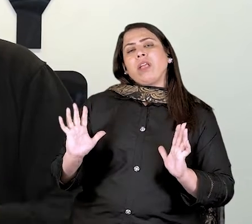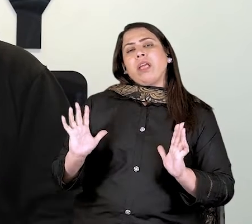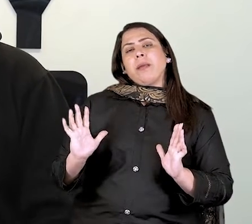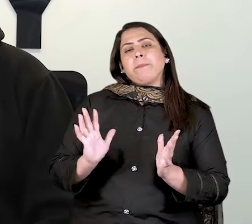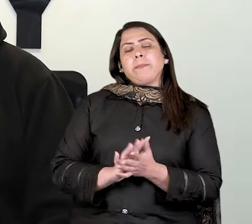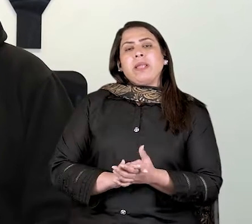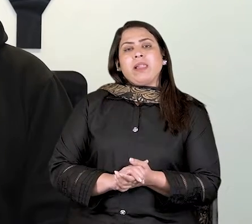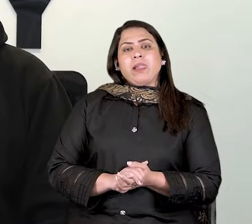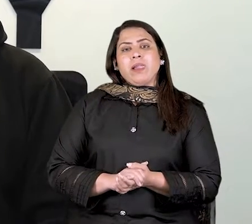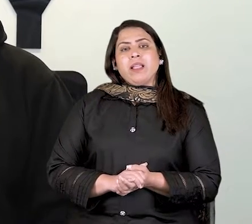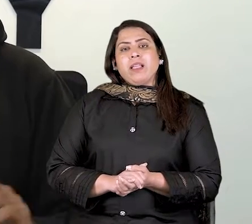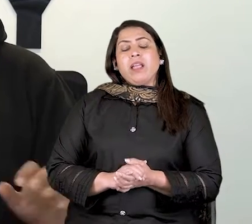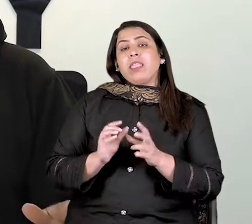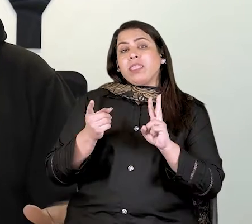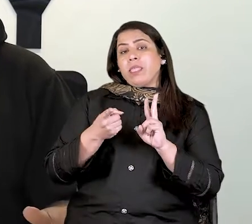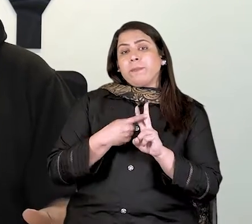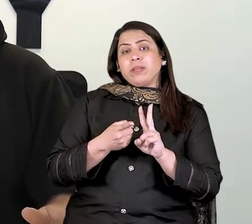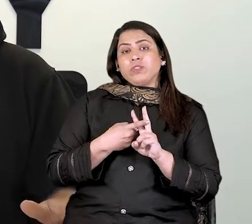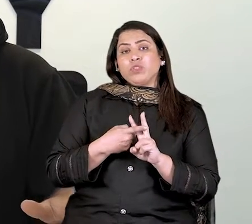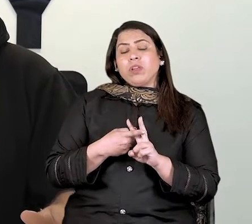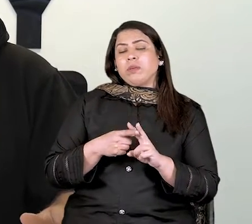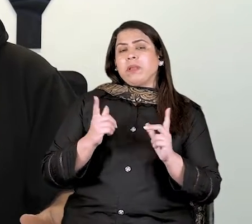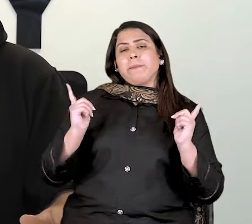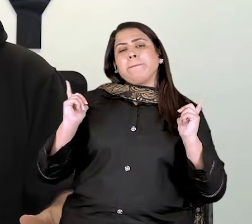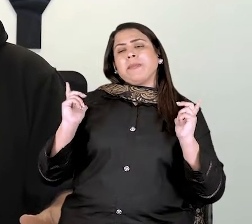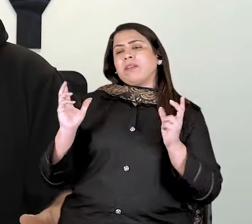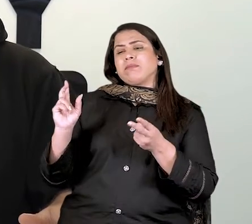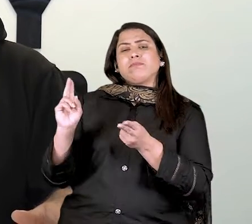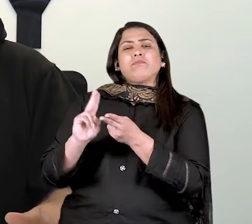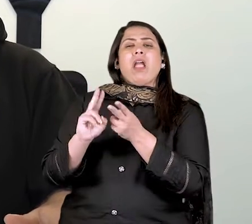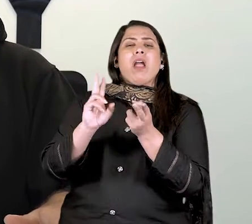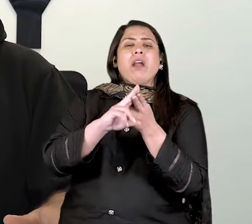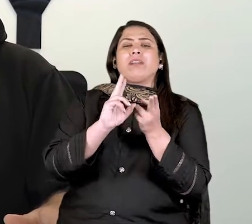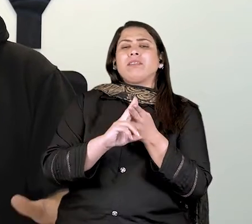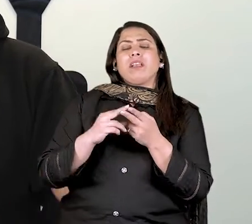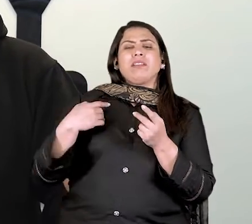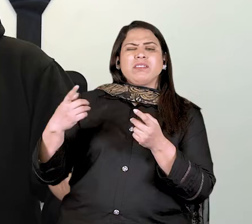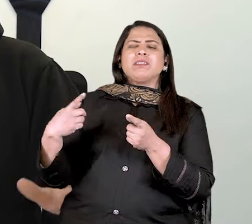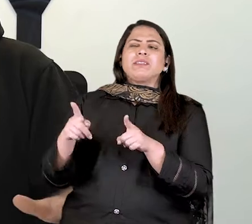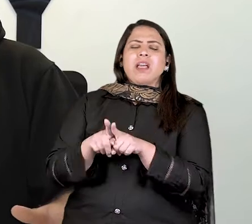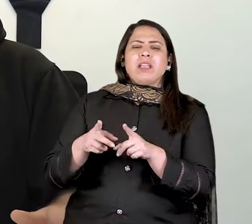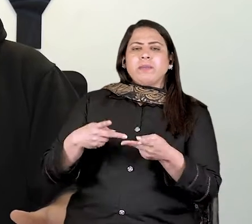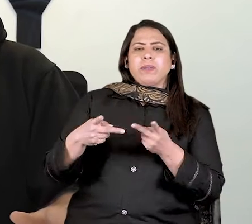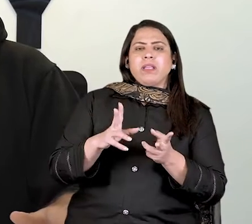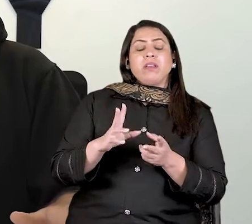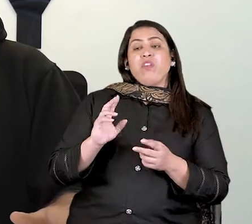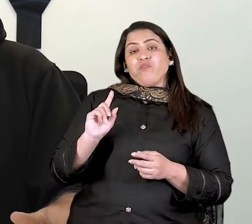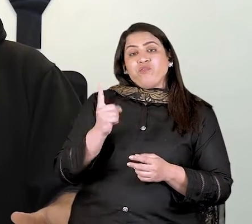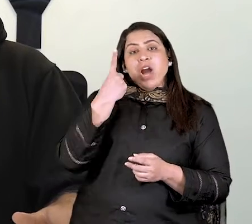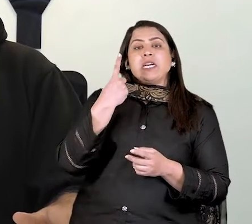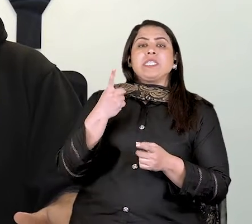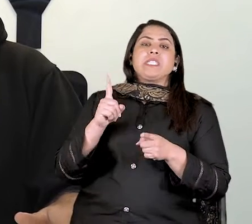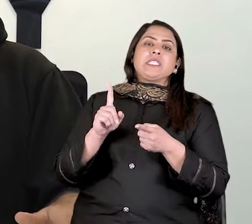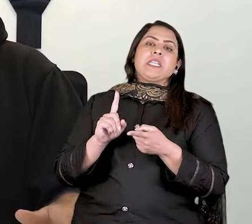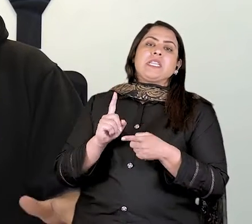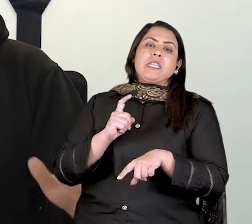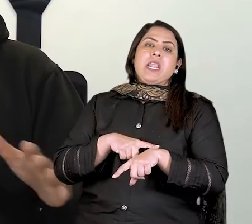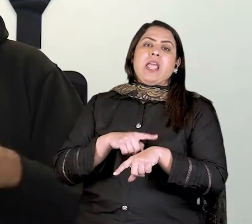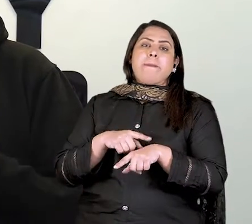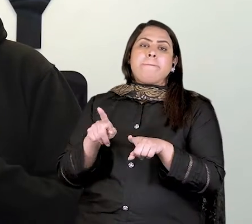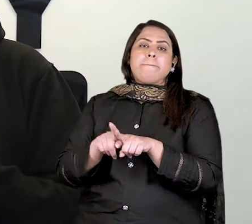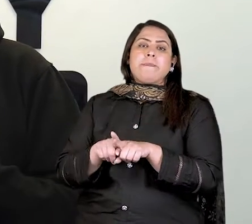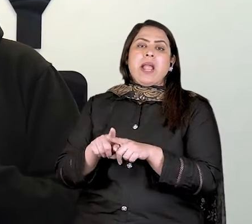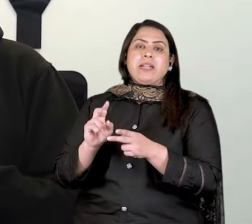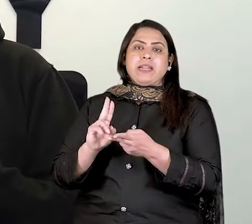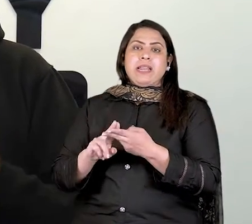I'm a person that has to be comfortable with who you work, number one. 100%, same here. And number two, I've never partnered with anybody in my life.